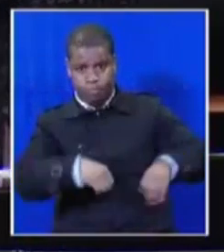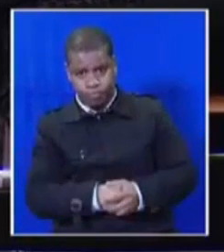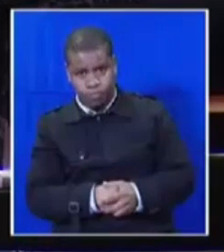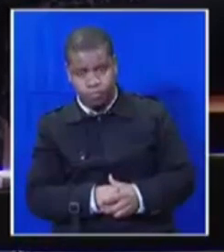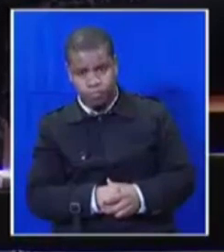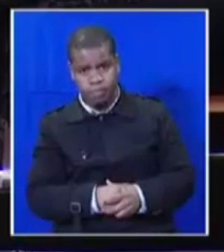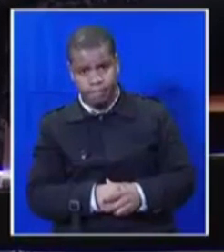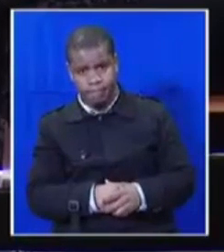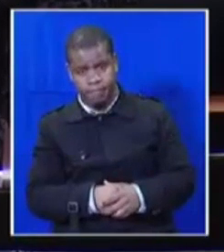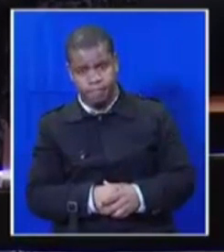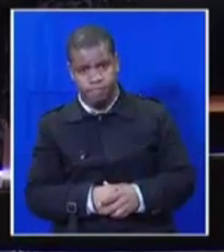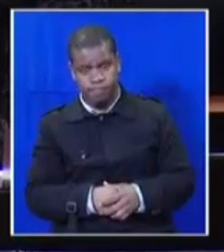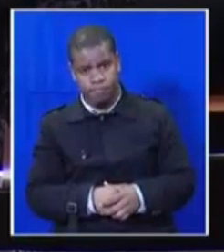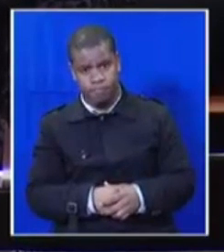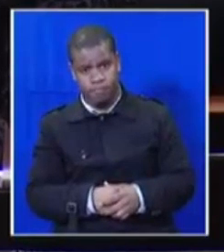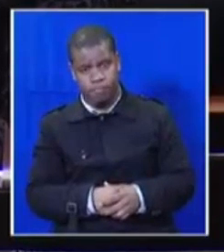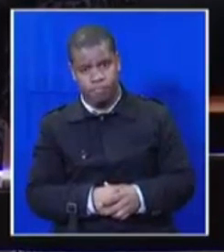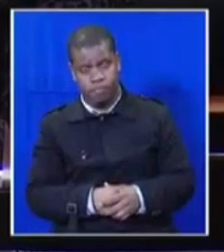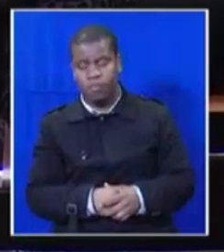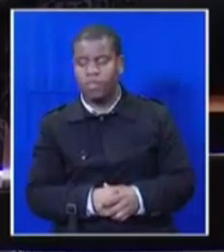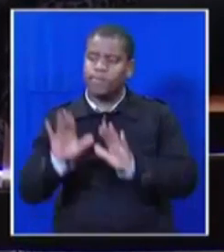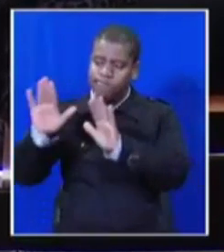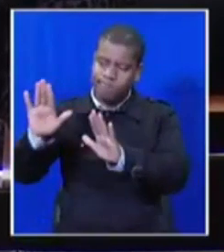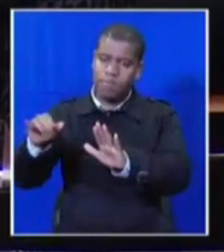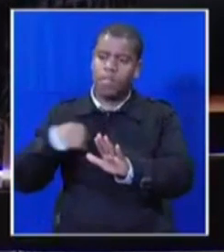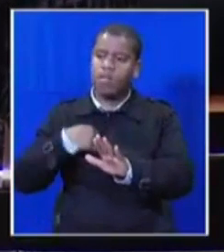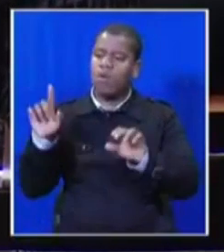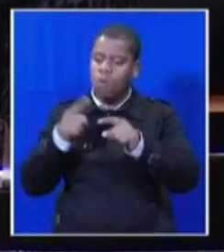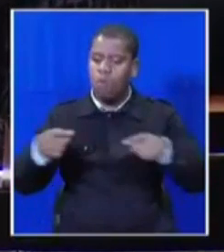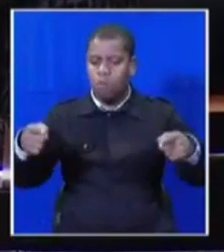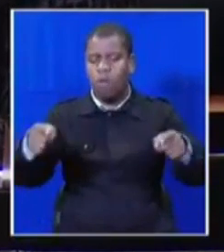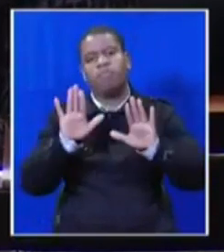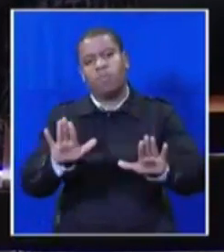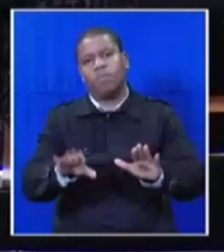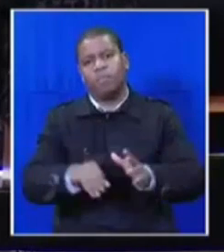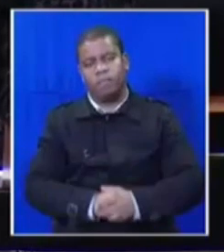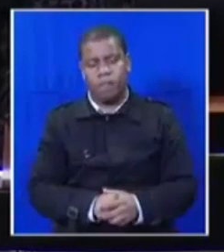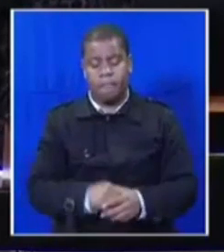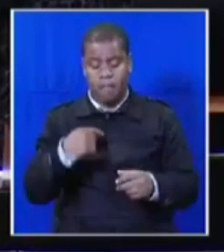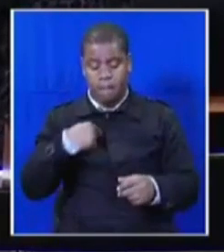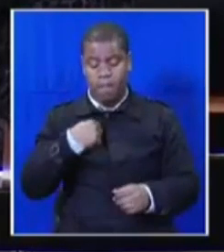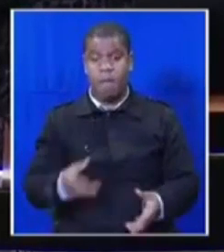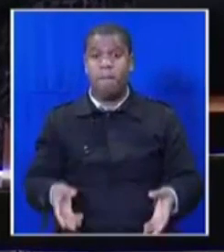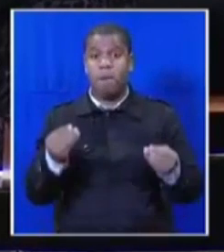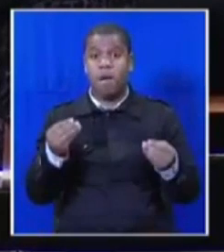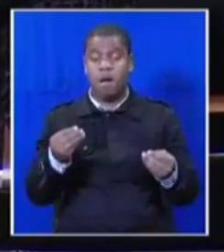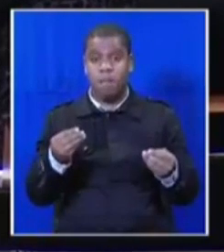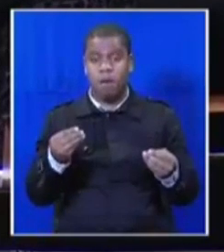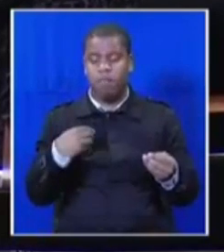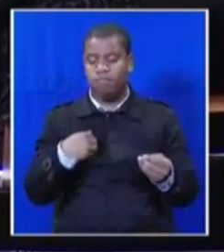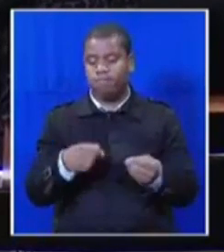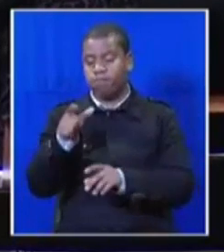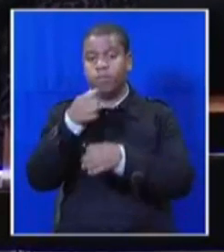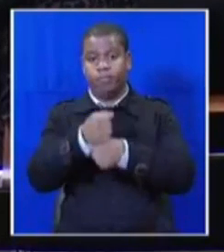Honorable members, please order. I have been informed Not talking to you, Wen. by the Sergeant